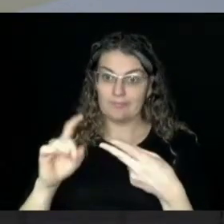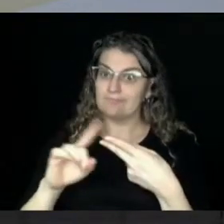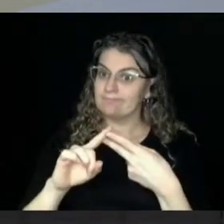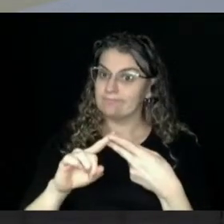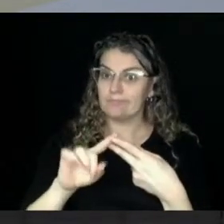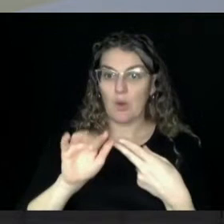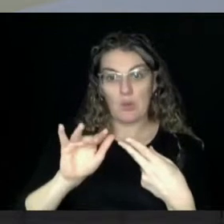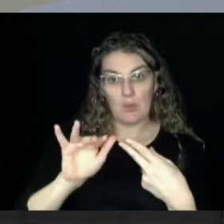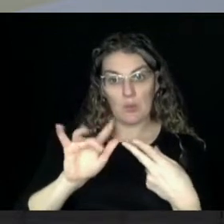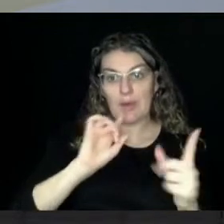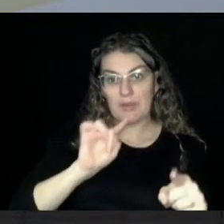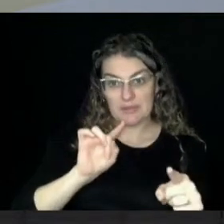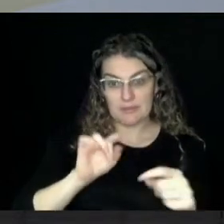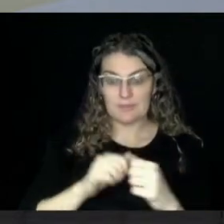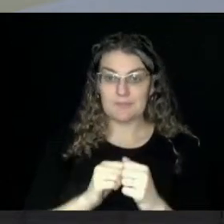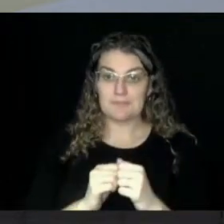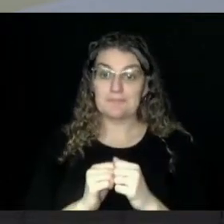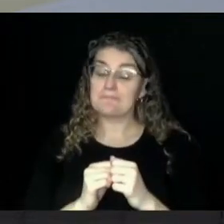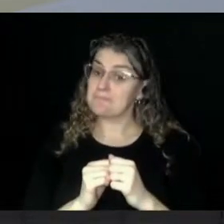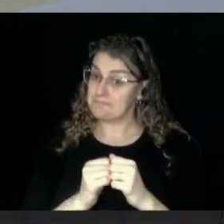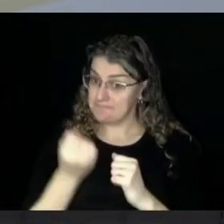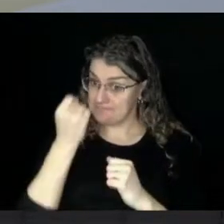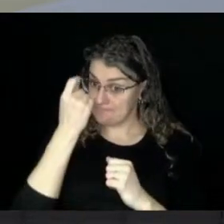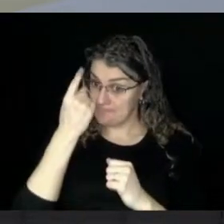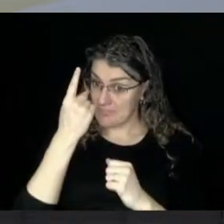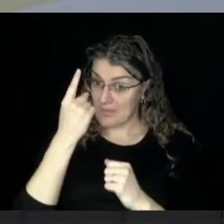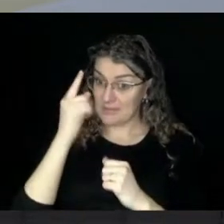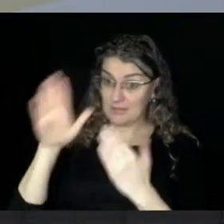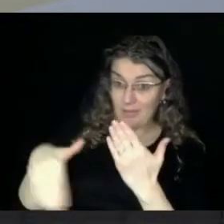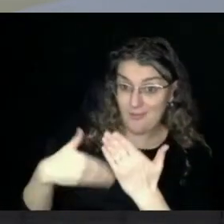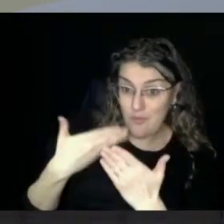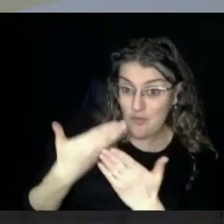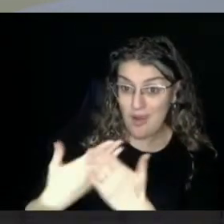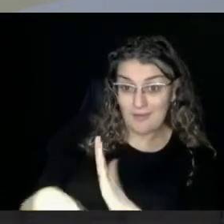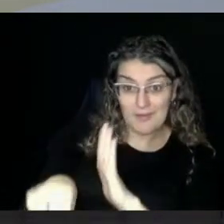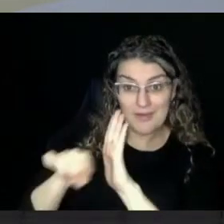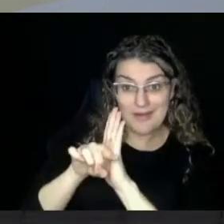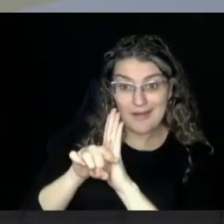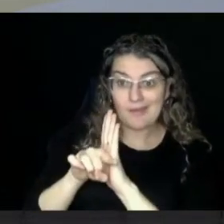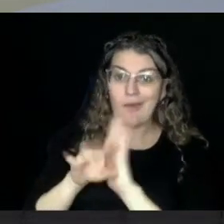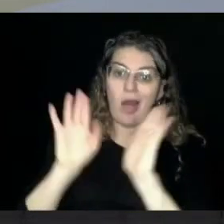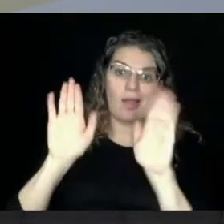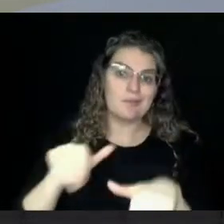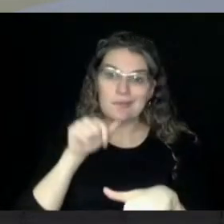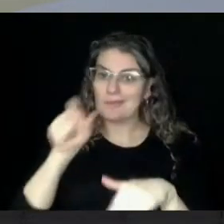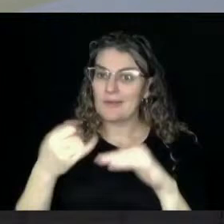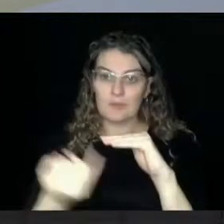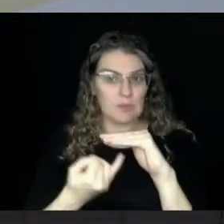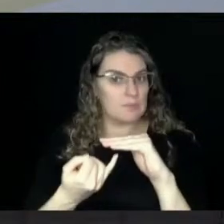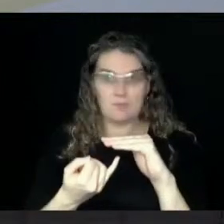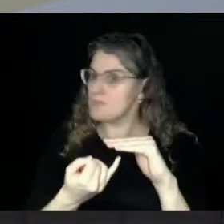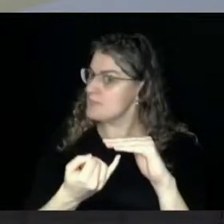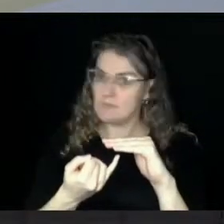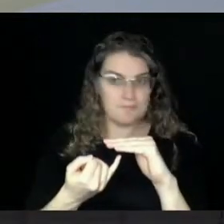need to follow their isolation requirements here, and